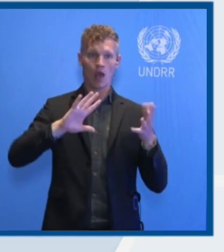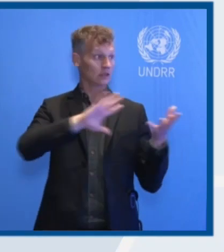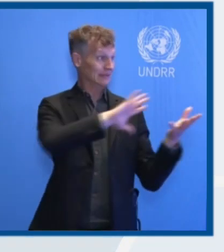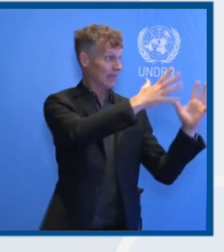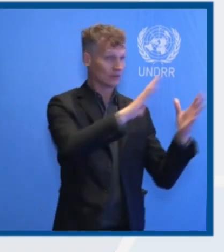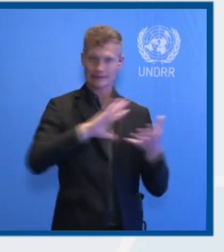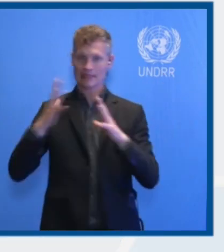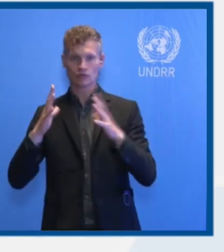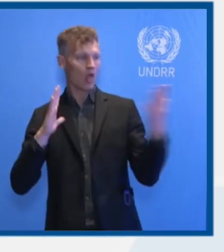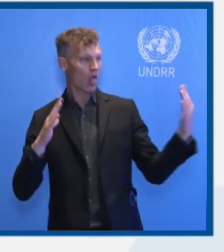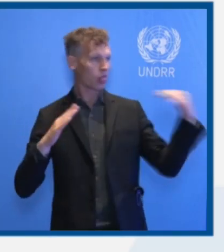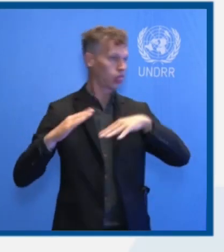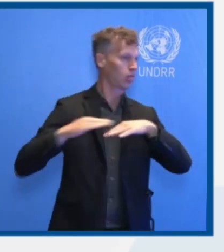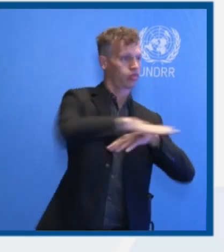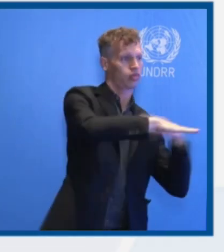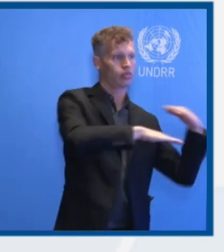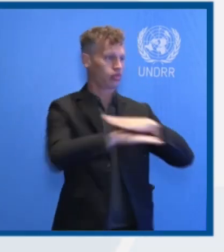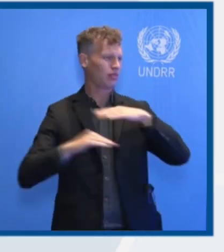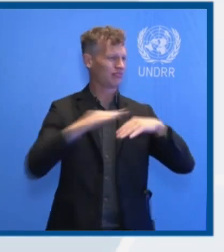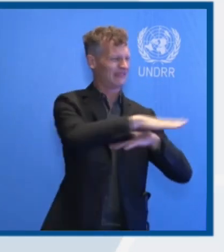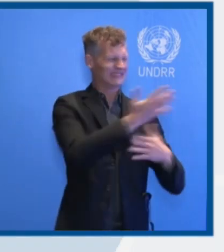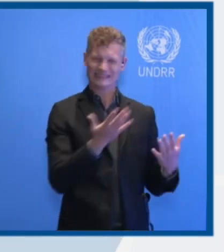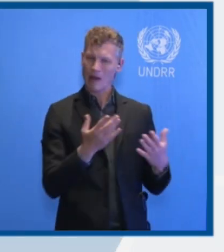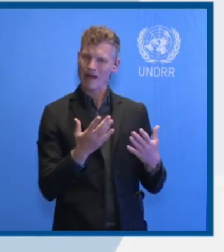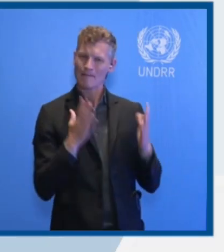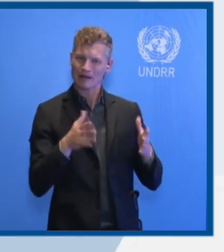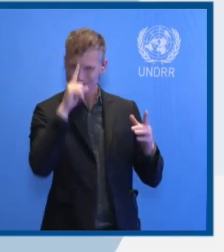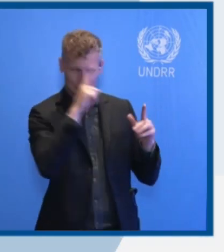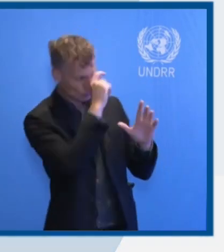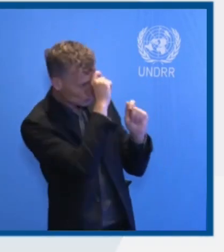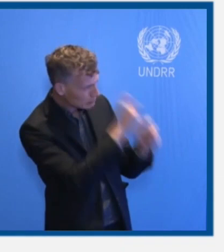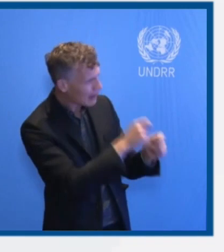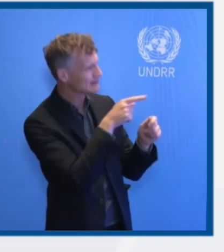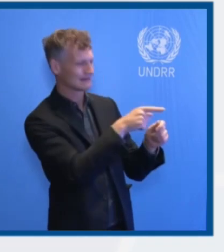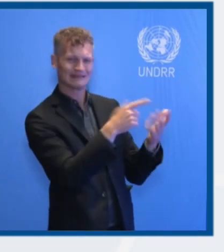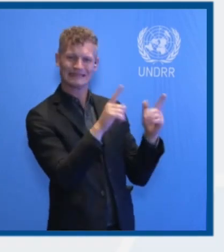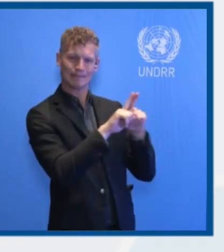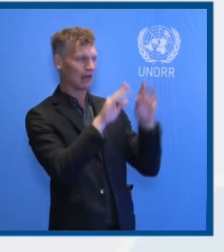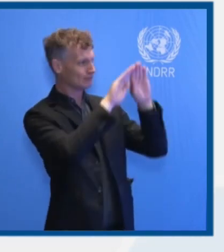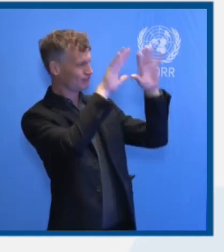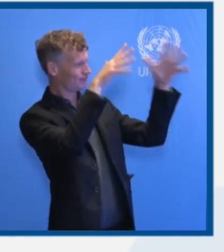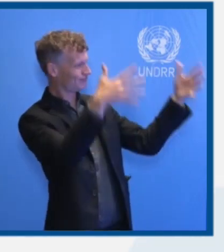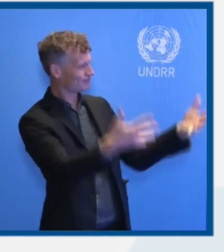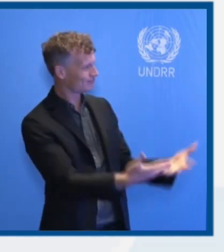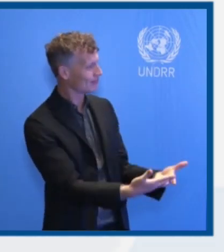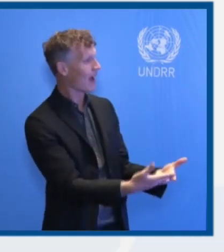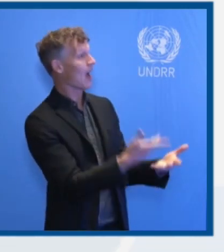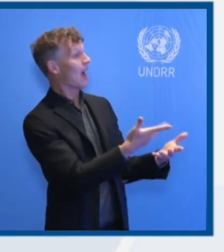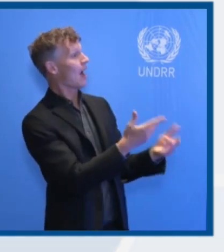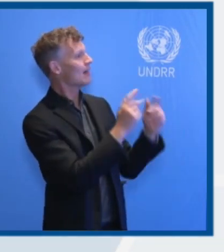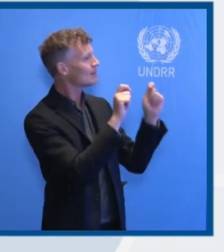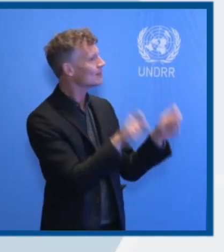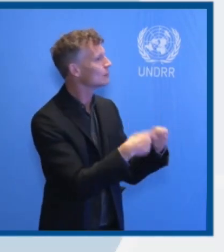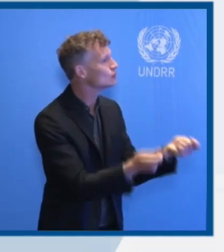people. Healthy ecosystems are the bedrock of resilient societies. And it's not just